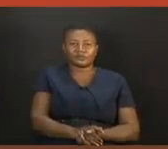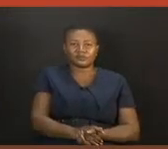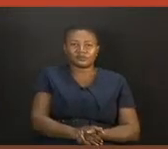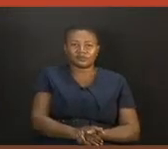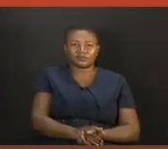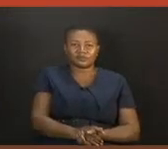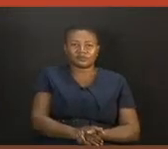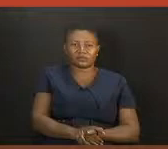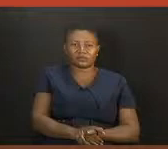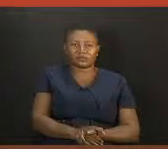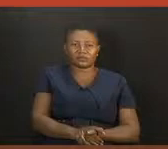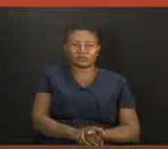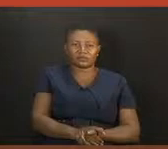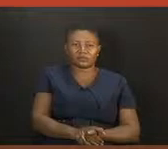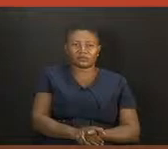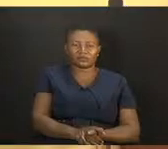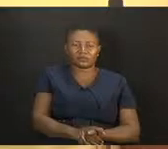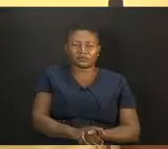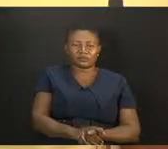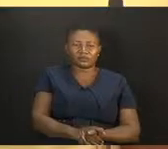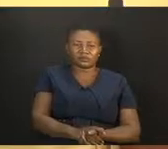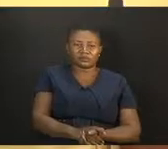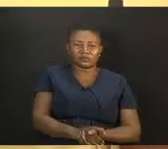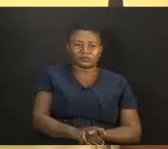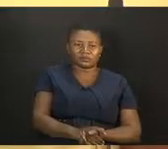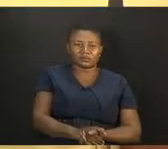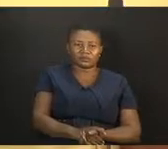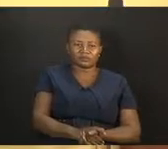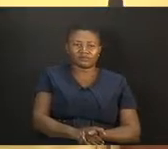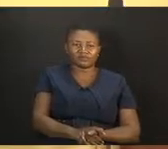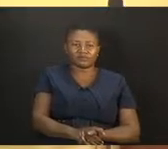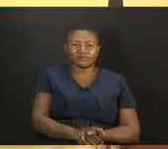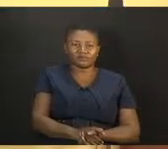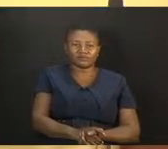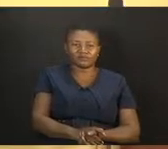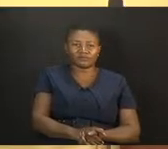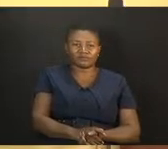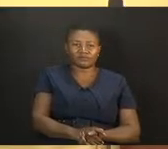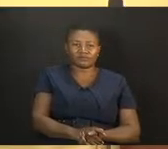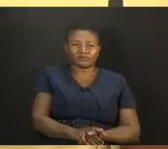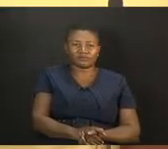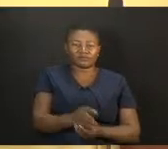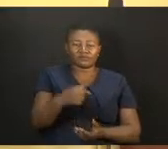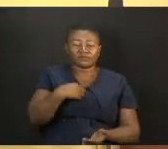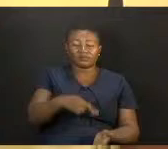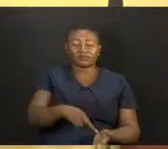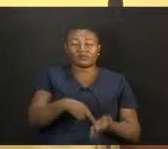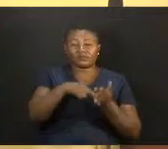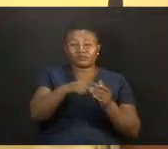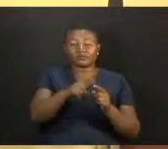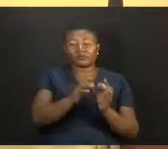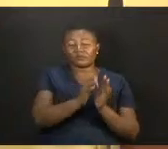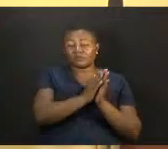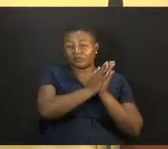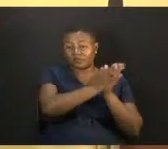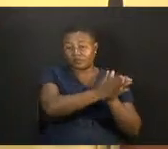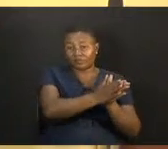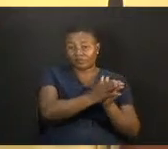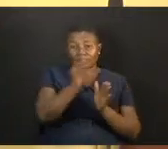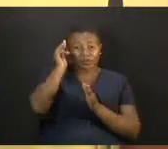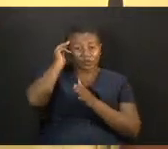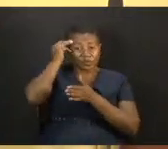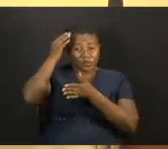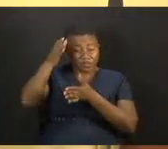Ladies. Thank you, Mr. Speaker. Ladies. I rise to ask the Minister for